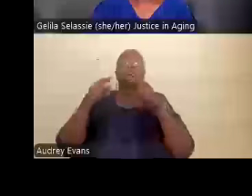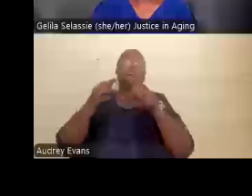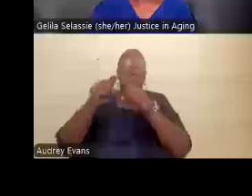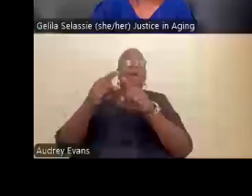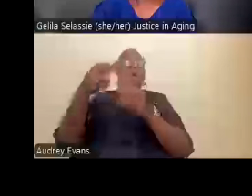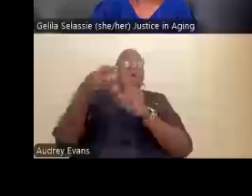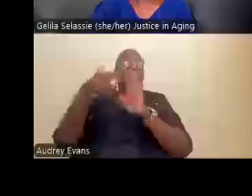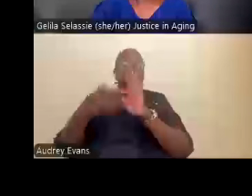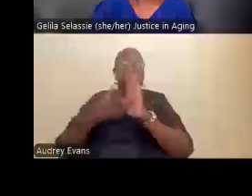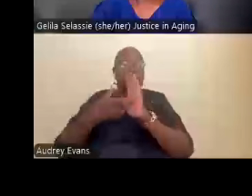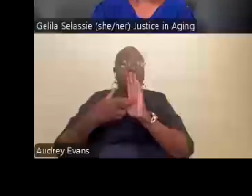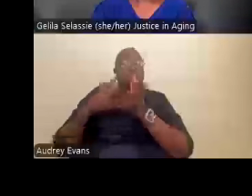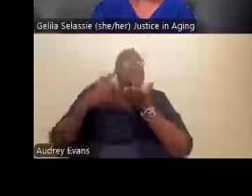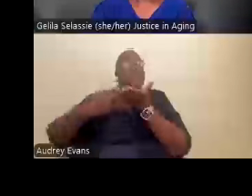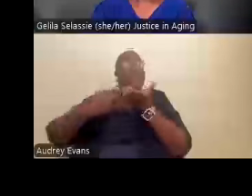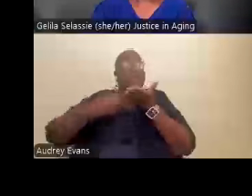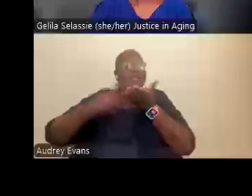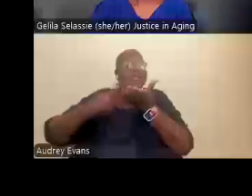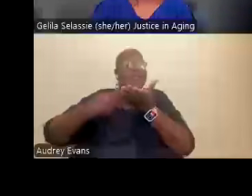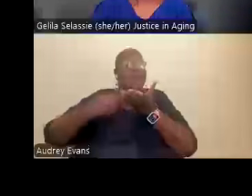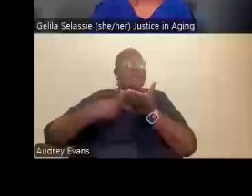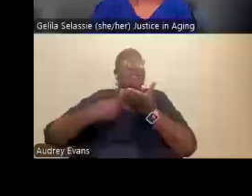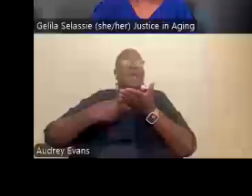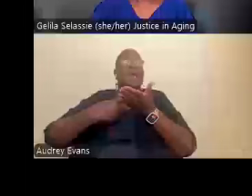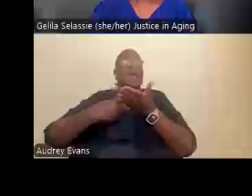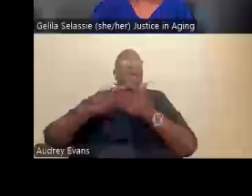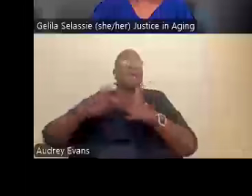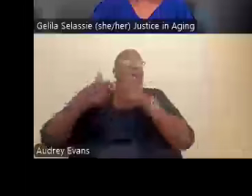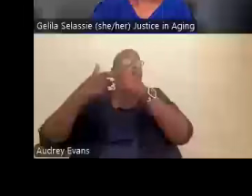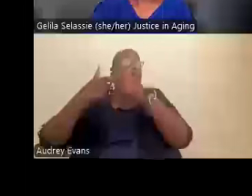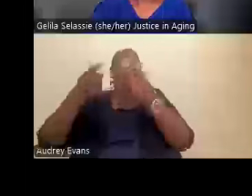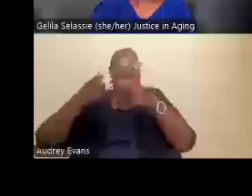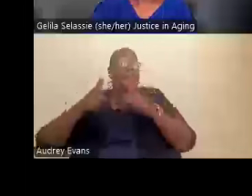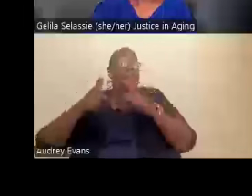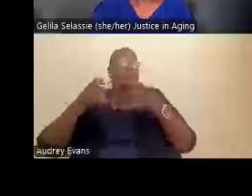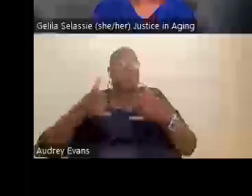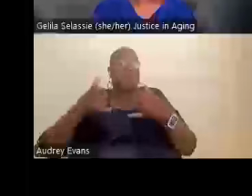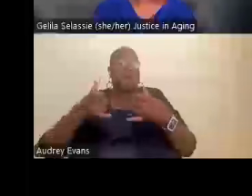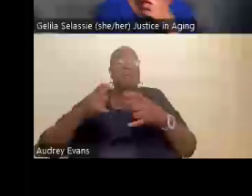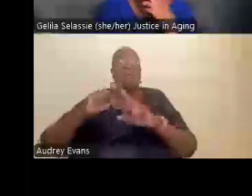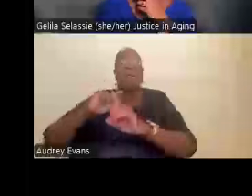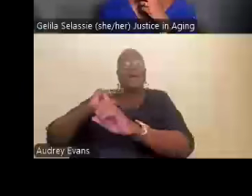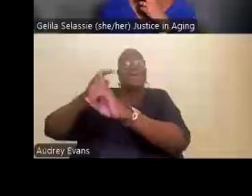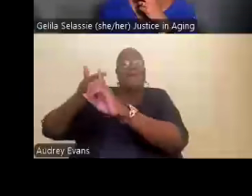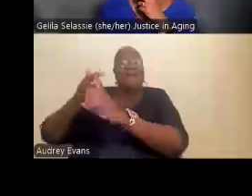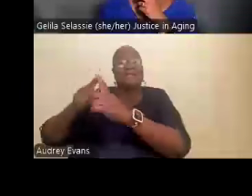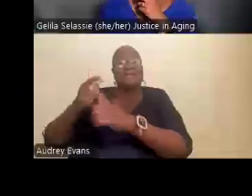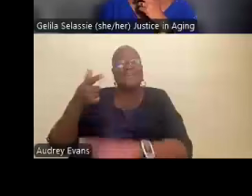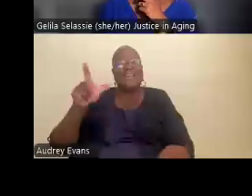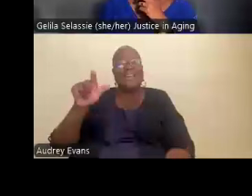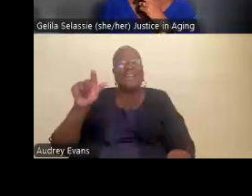many of the provisions in these rules, as well as the pause that's happening right now. And with that, I'll pass it back to